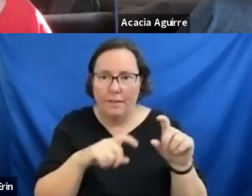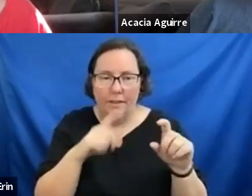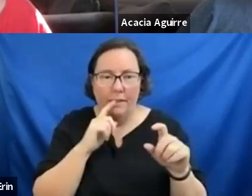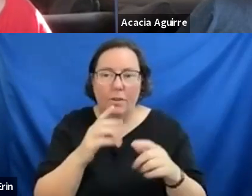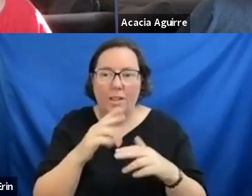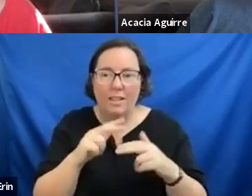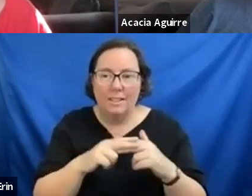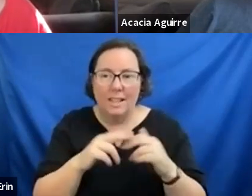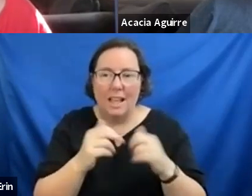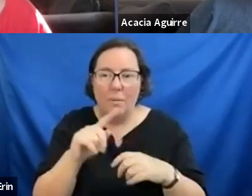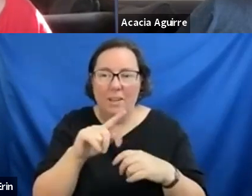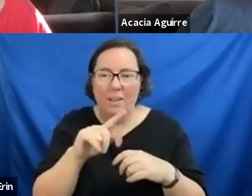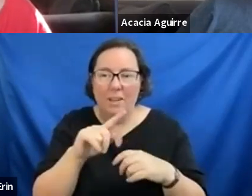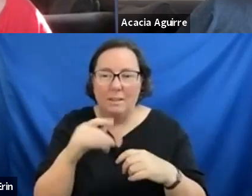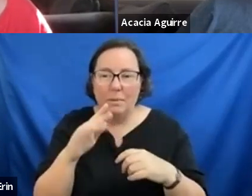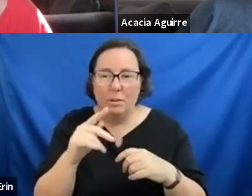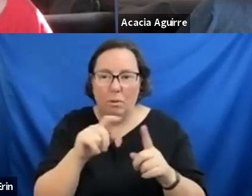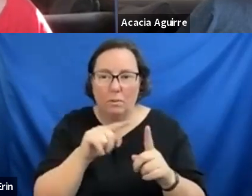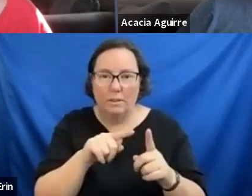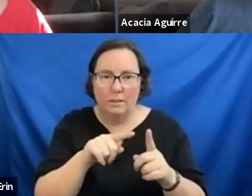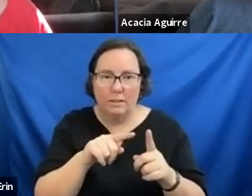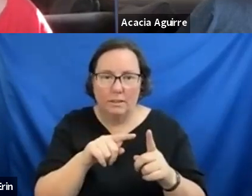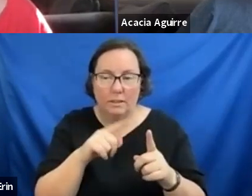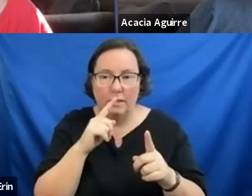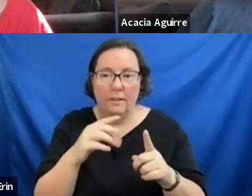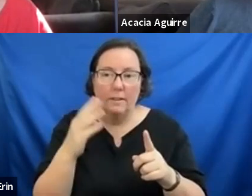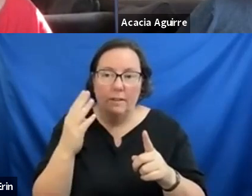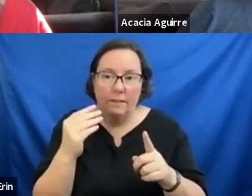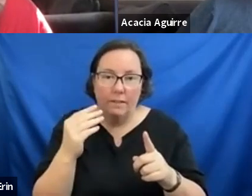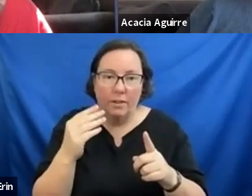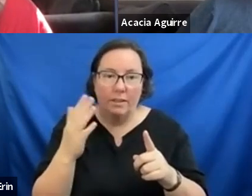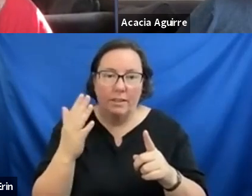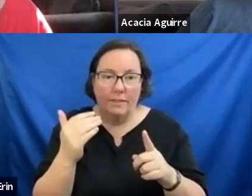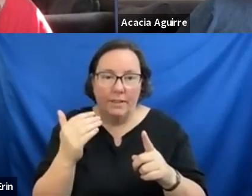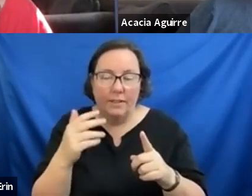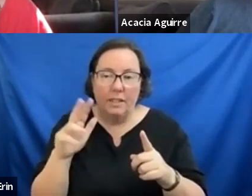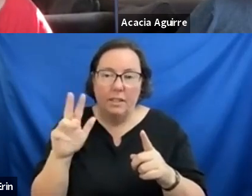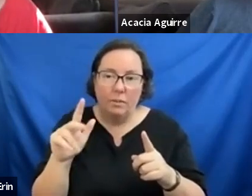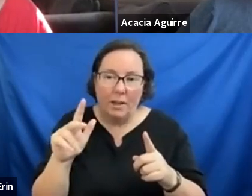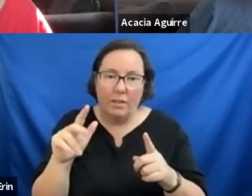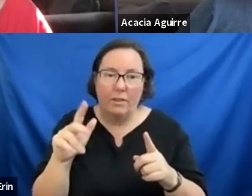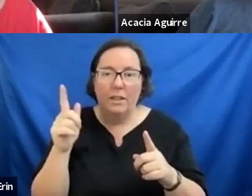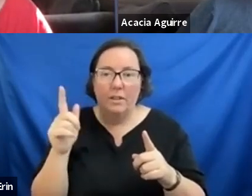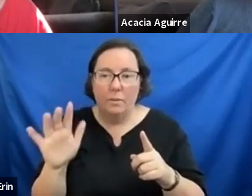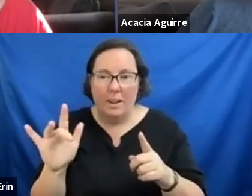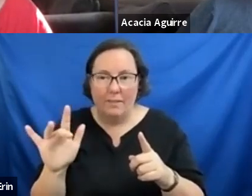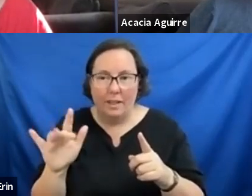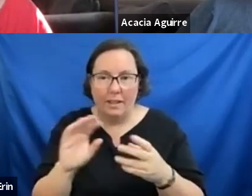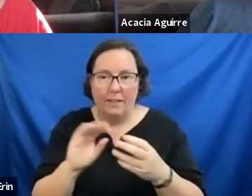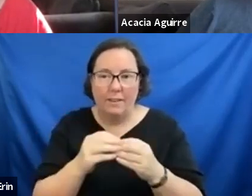slides that had the zip codes. So 14, 15, 23, and 25 in particular, I'm thinking